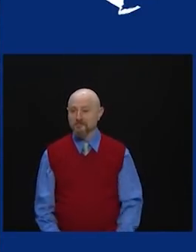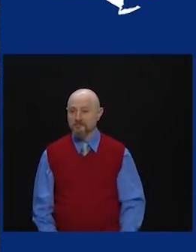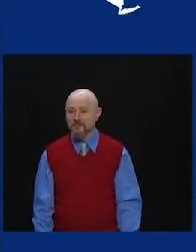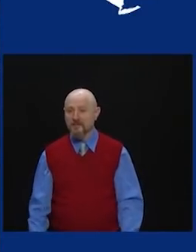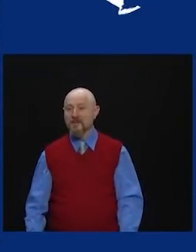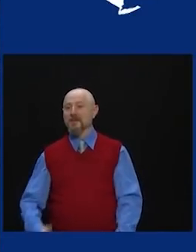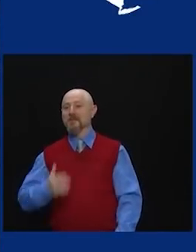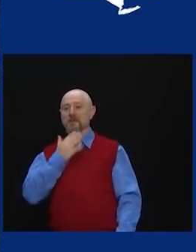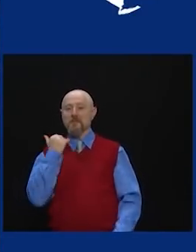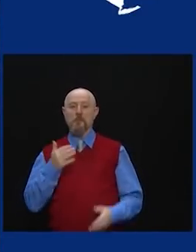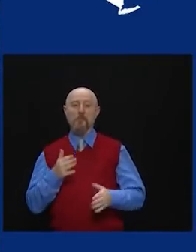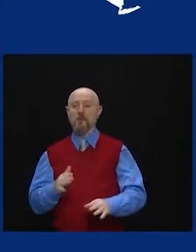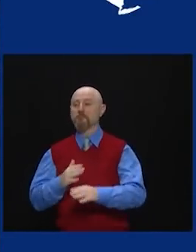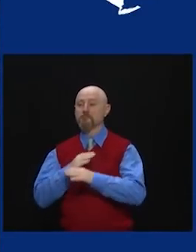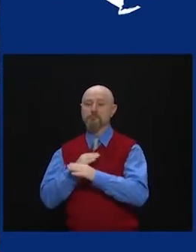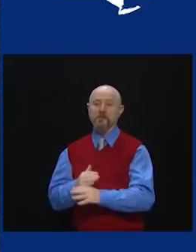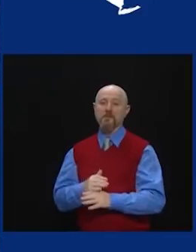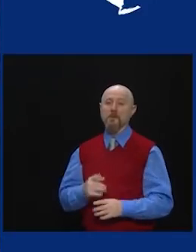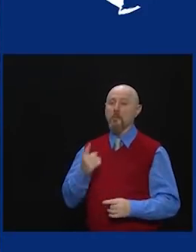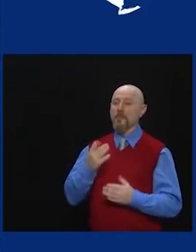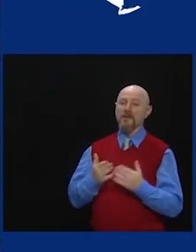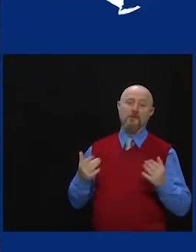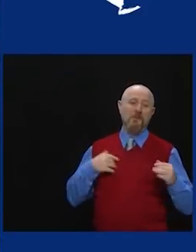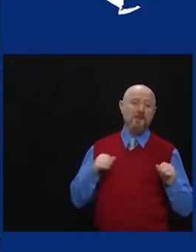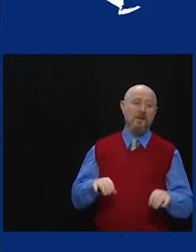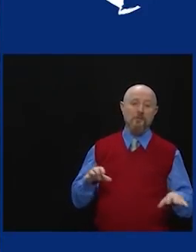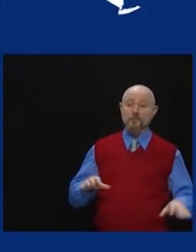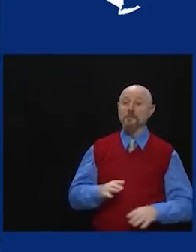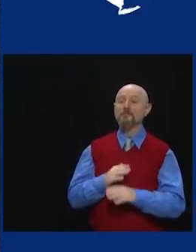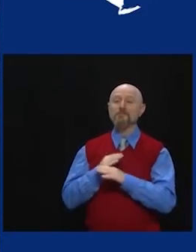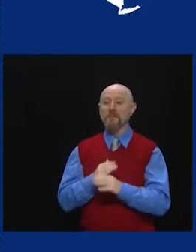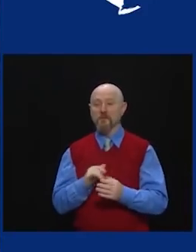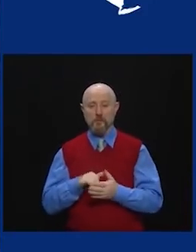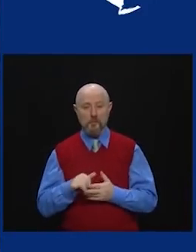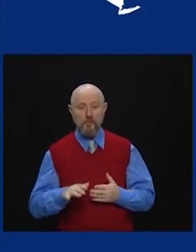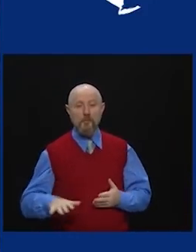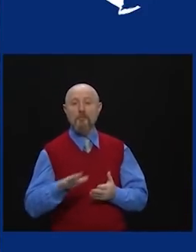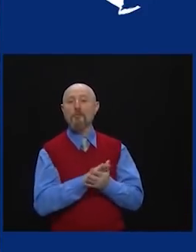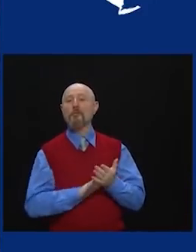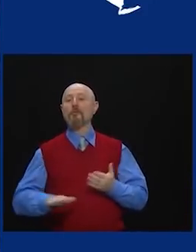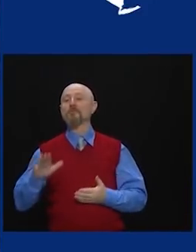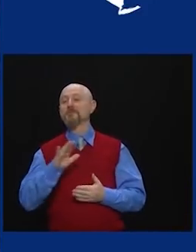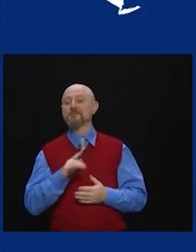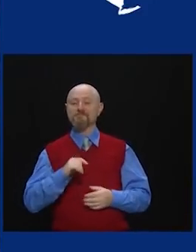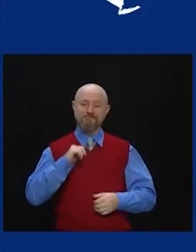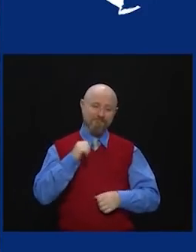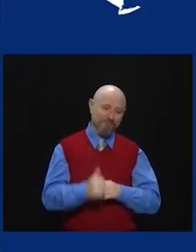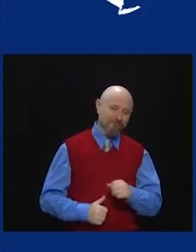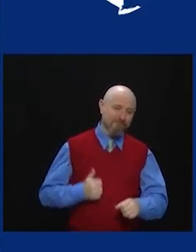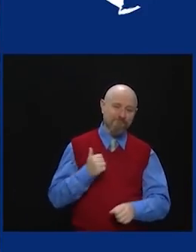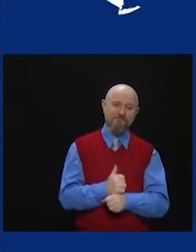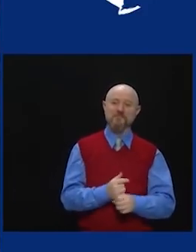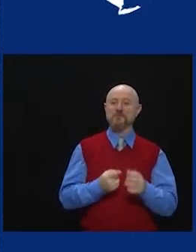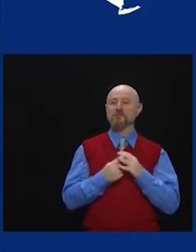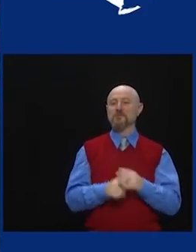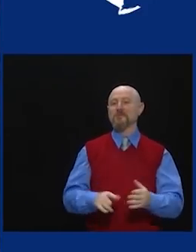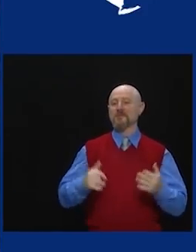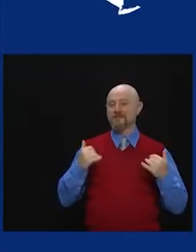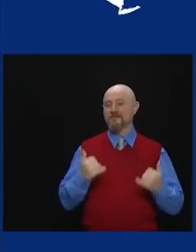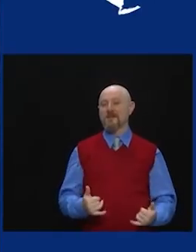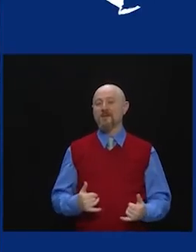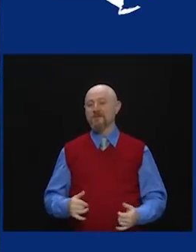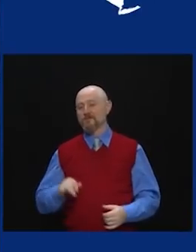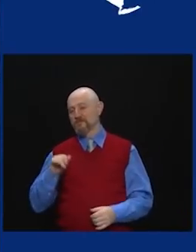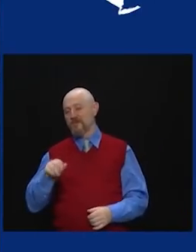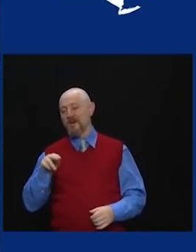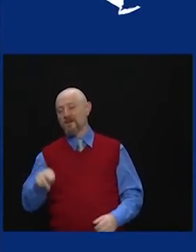the one thing I can do to protect those campuses, to have that requirement in place, and it is now, as of today, in effect until January 15th. Everyone has to be